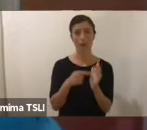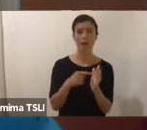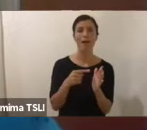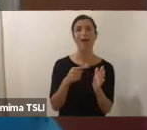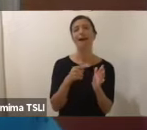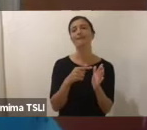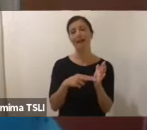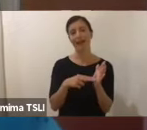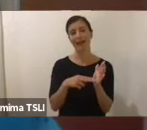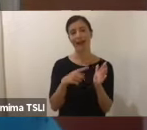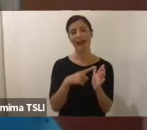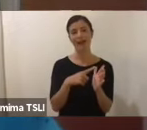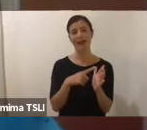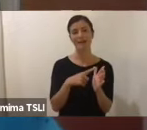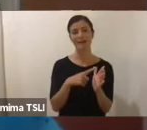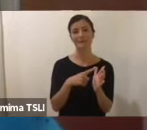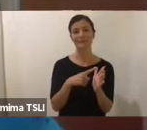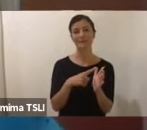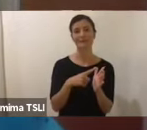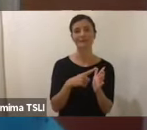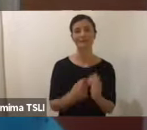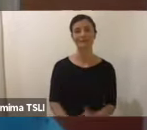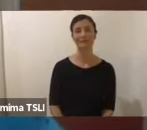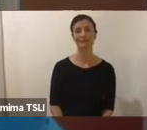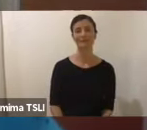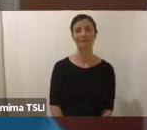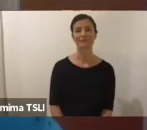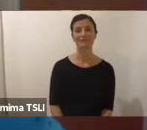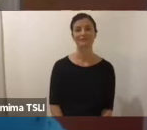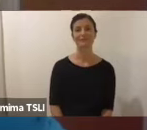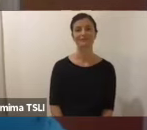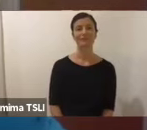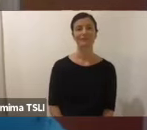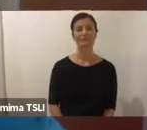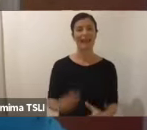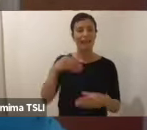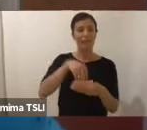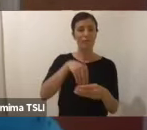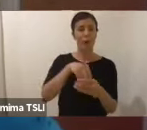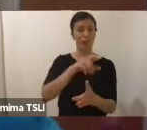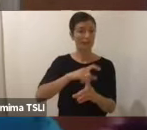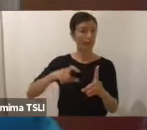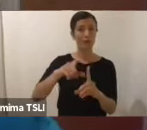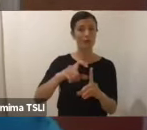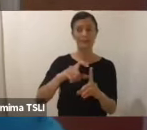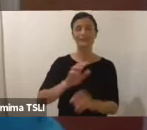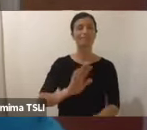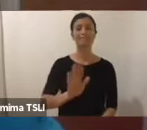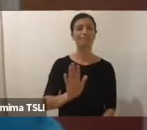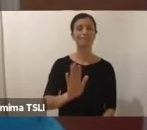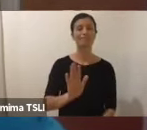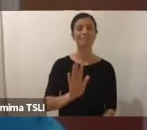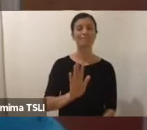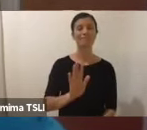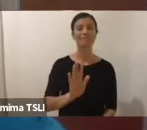are doing this for a pittance they're not even part of our community so i'm really asking and encouraging you to